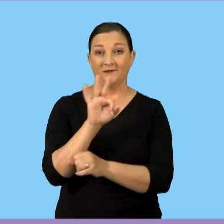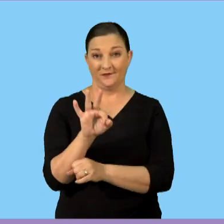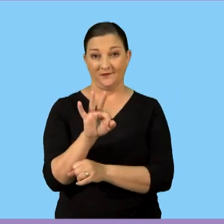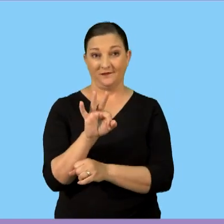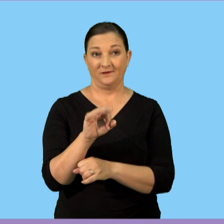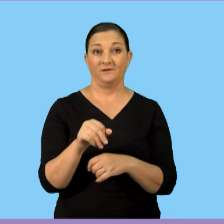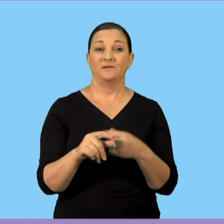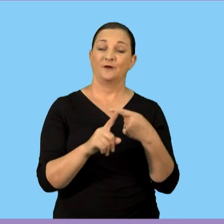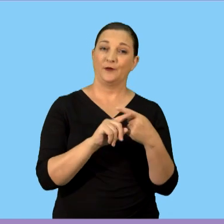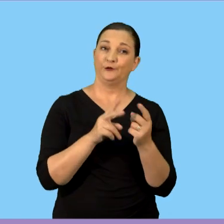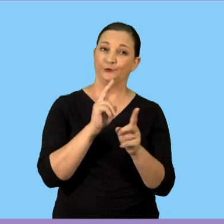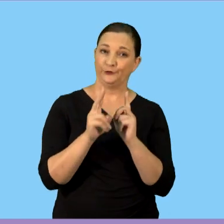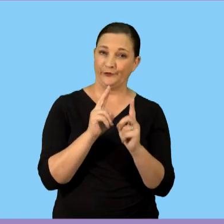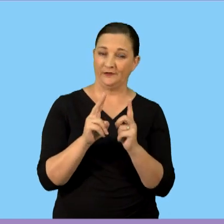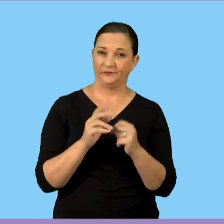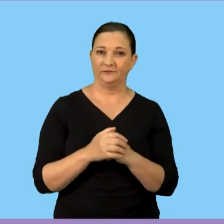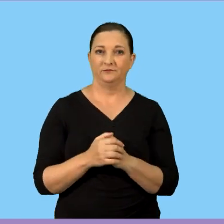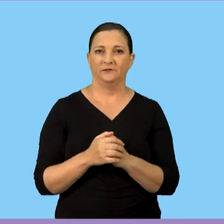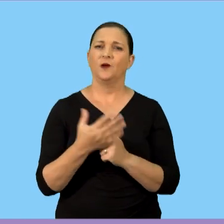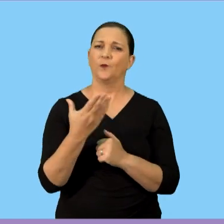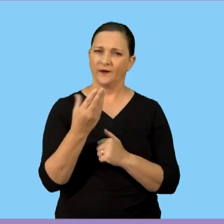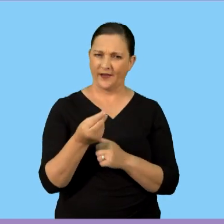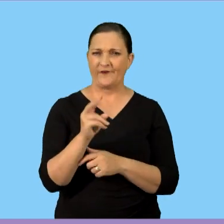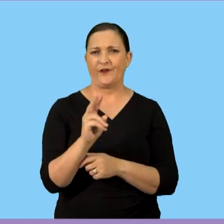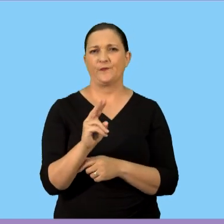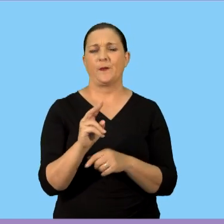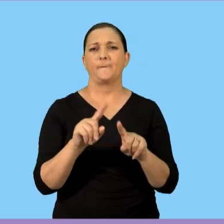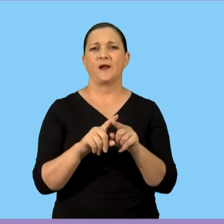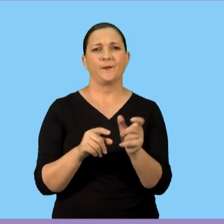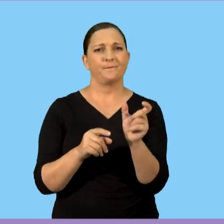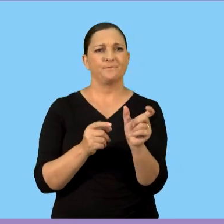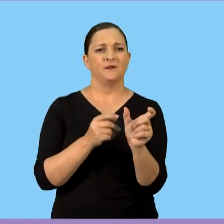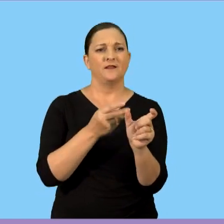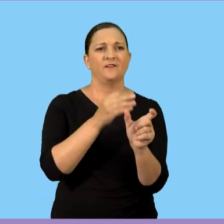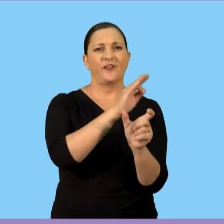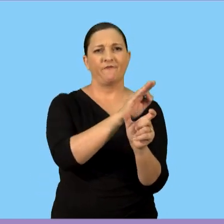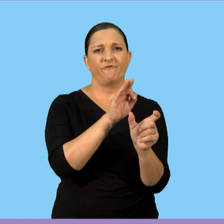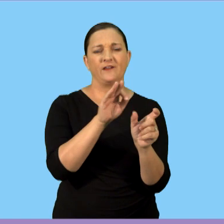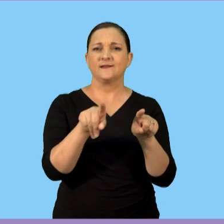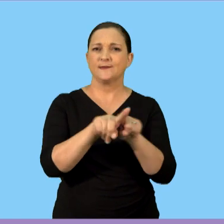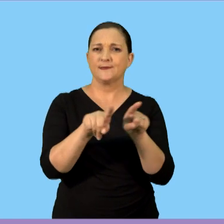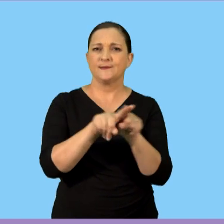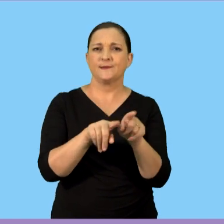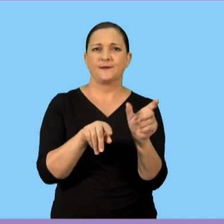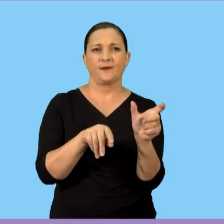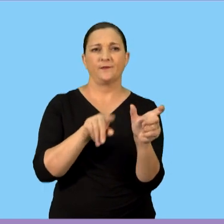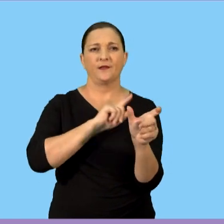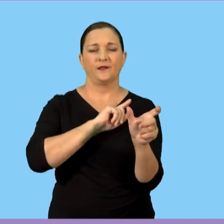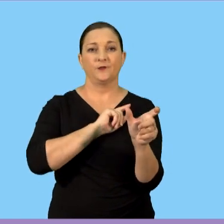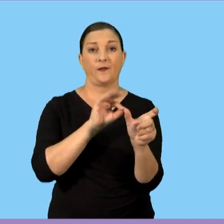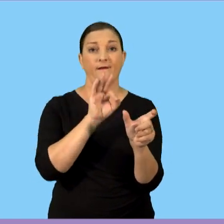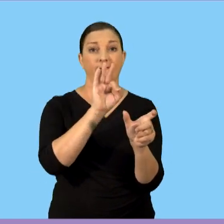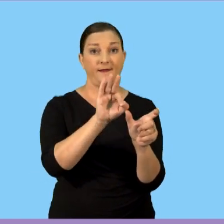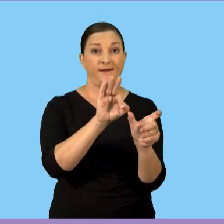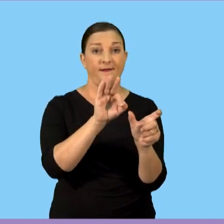multiplied by 3, that is 12. Then again, we do have variables of the same base, that is f exponent